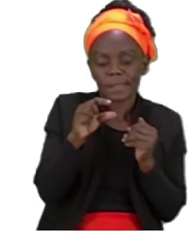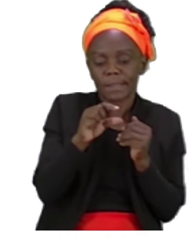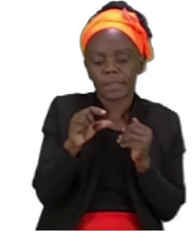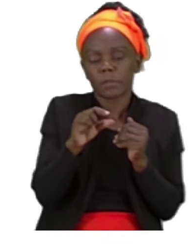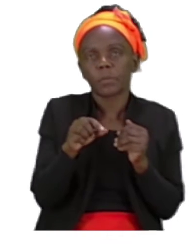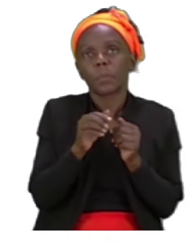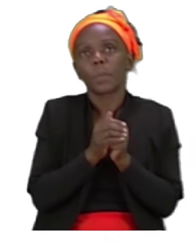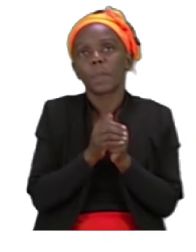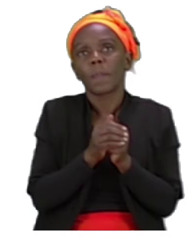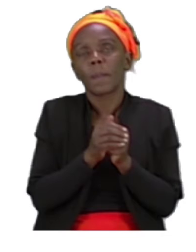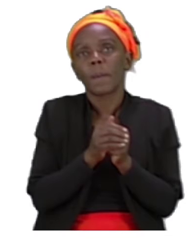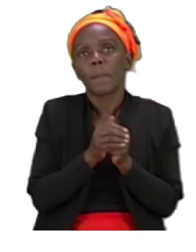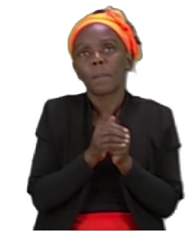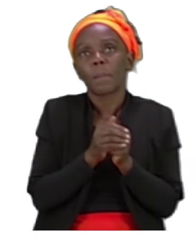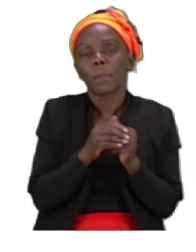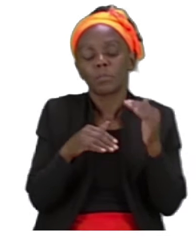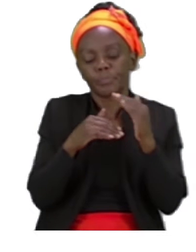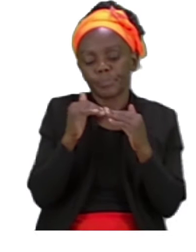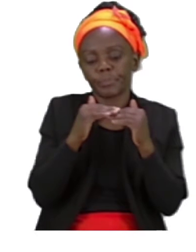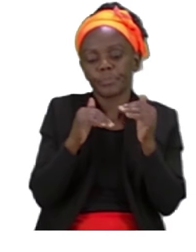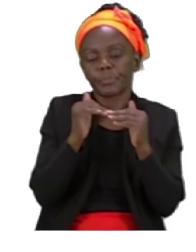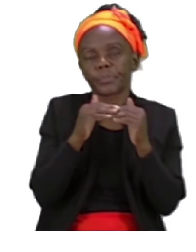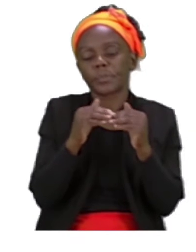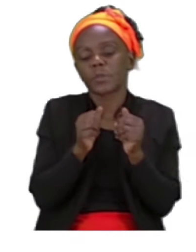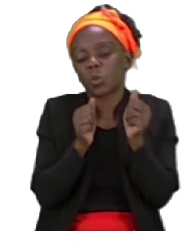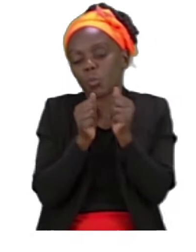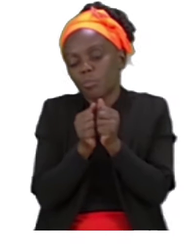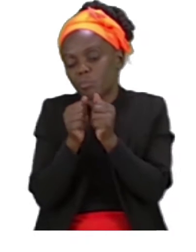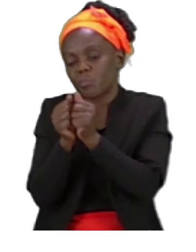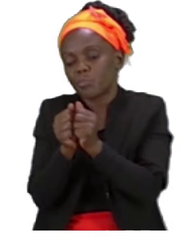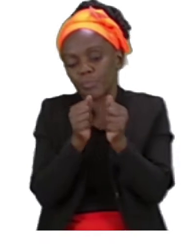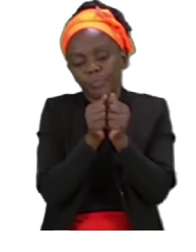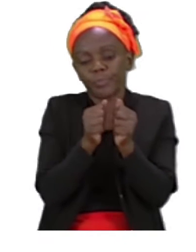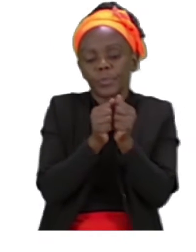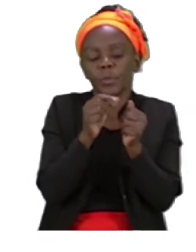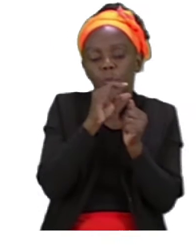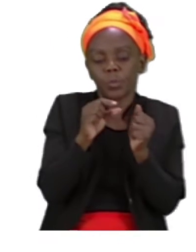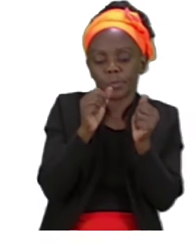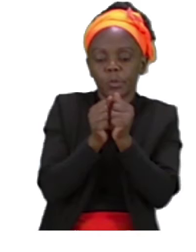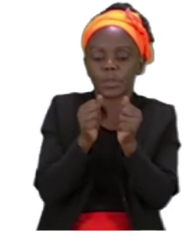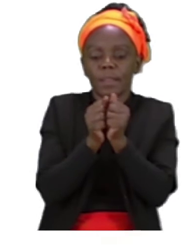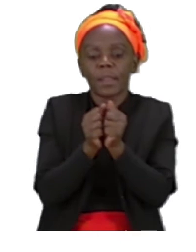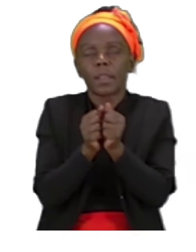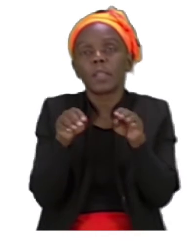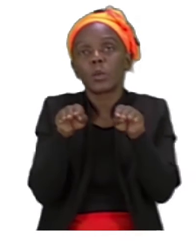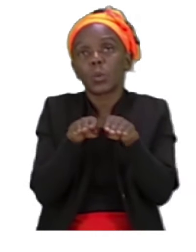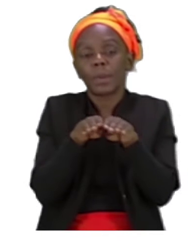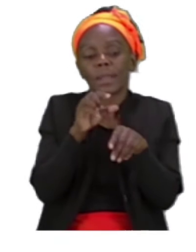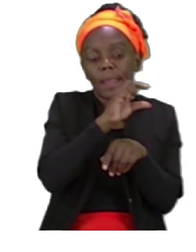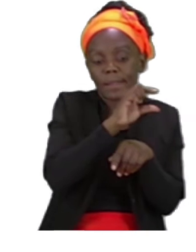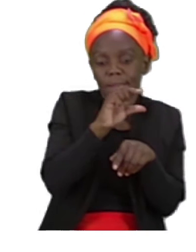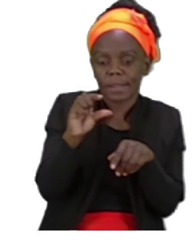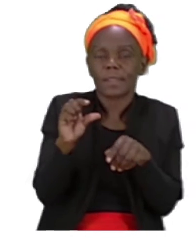given to us, so it is our job to put the words in the correct order. Remember,